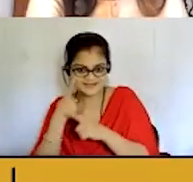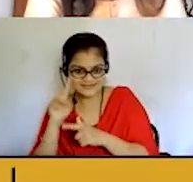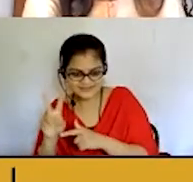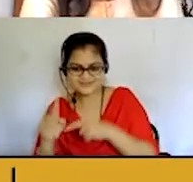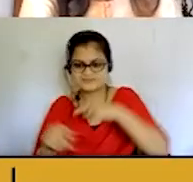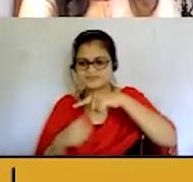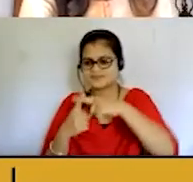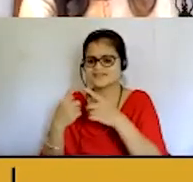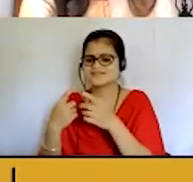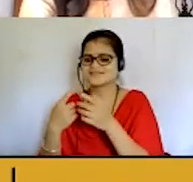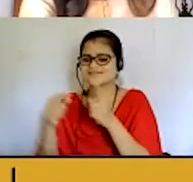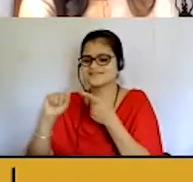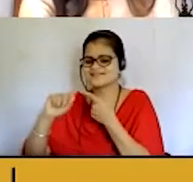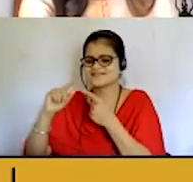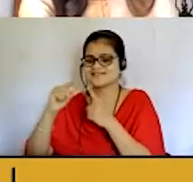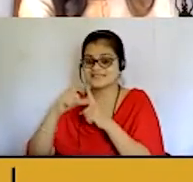one.